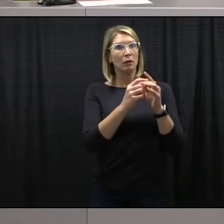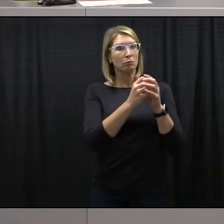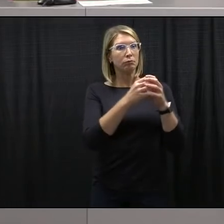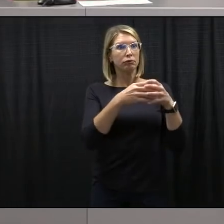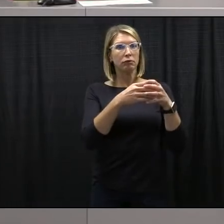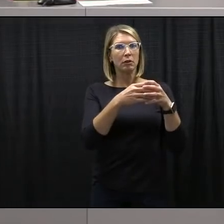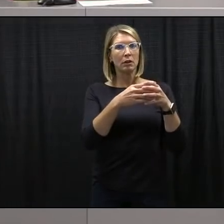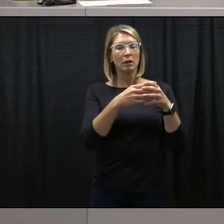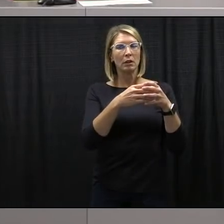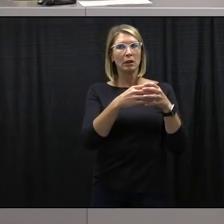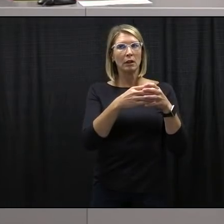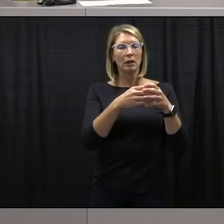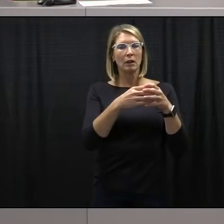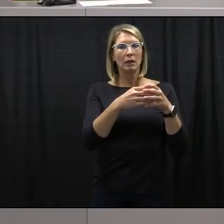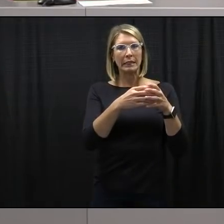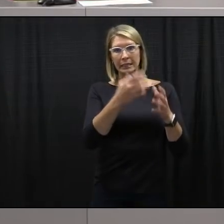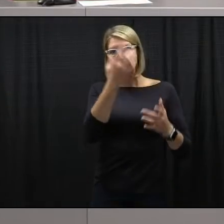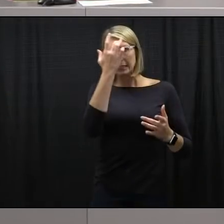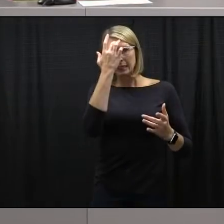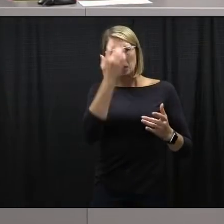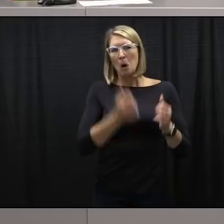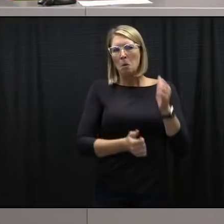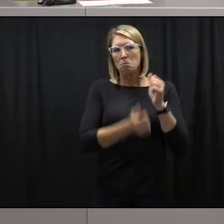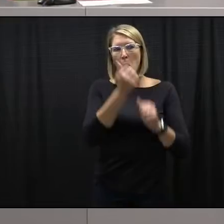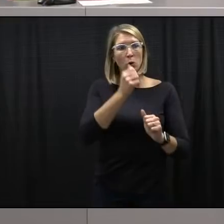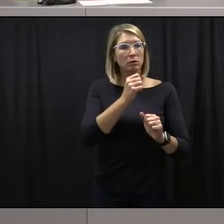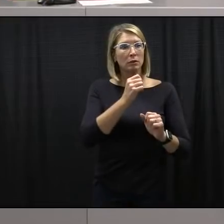not, what does that say?